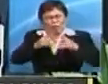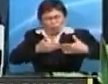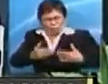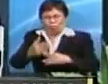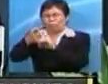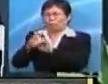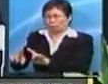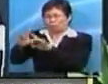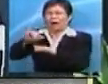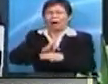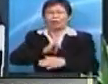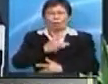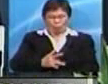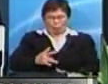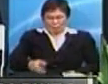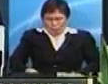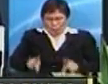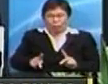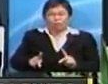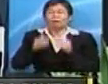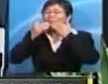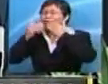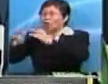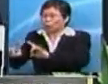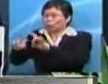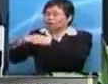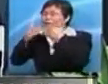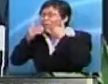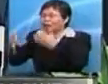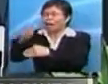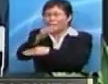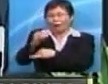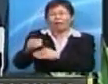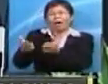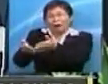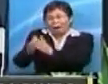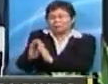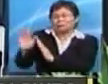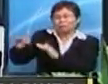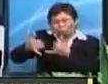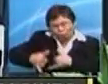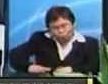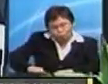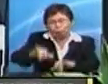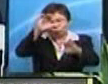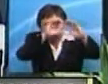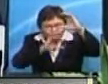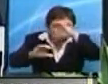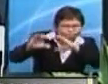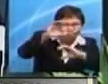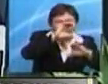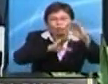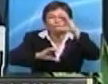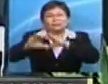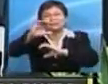and I really would like to take this opportunity to not only thank them, but to request that they continue